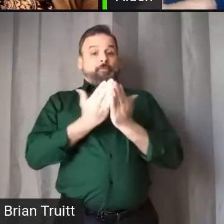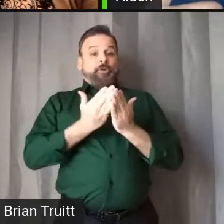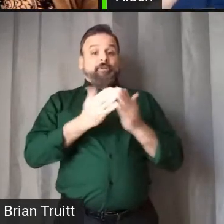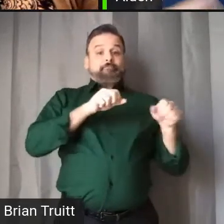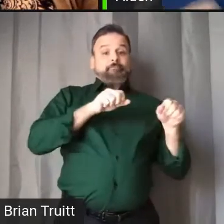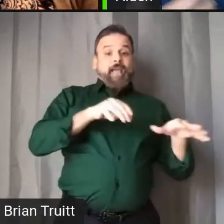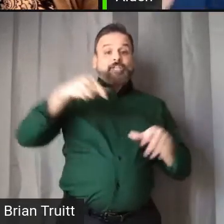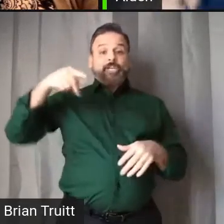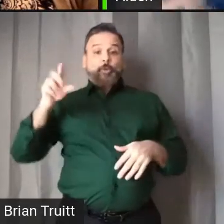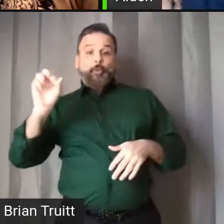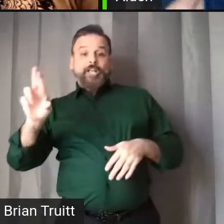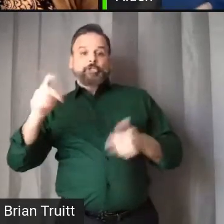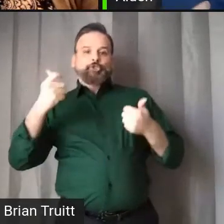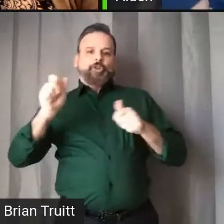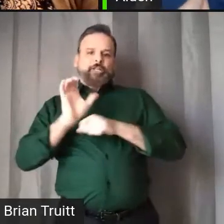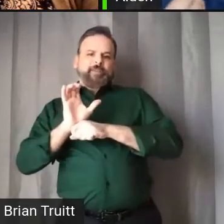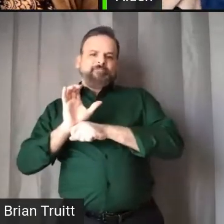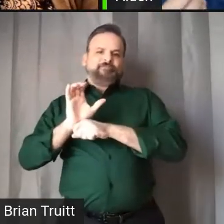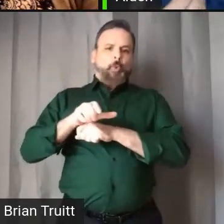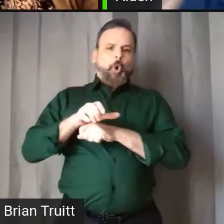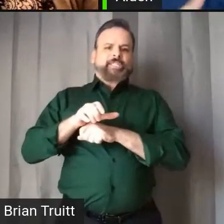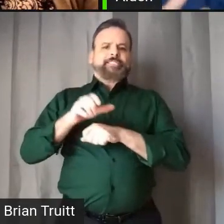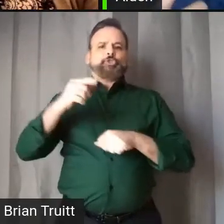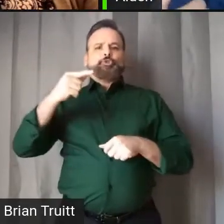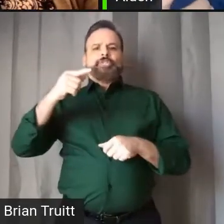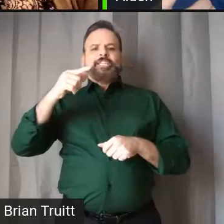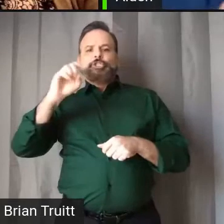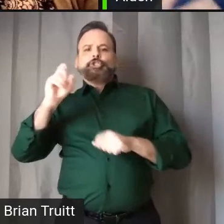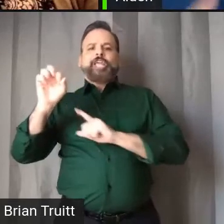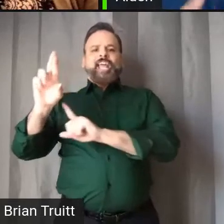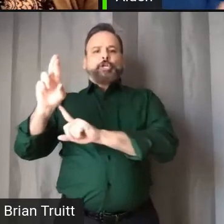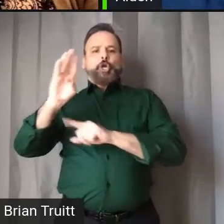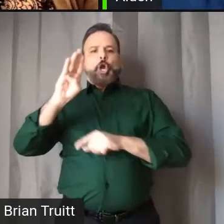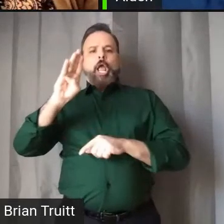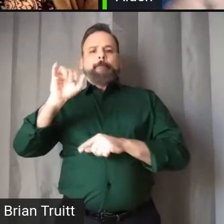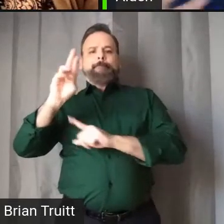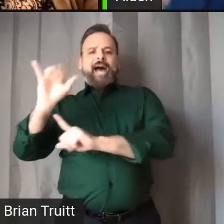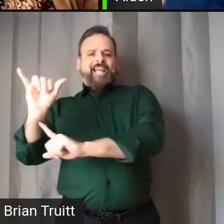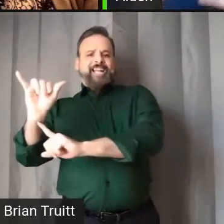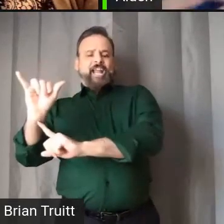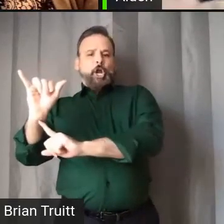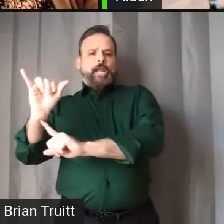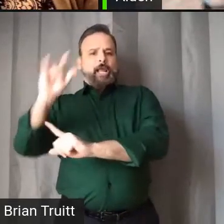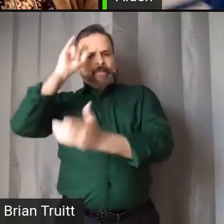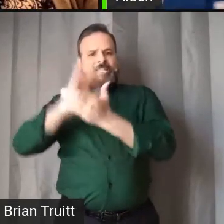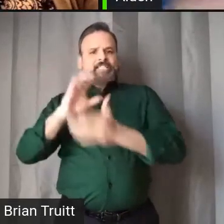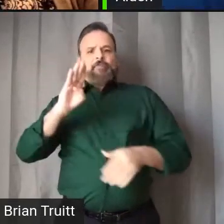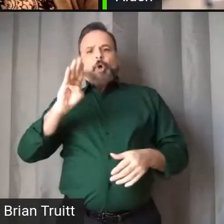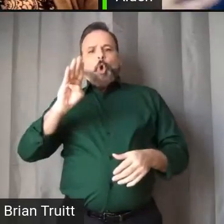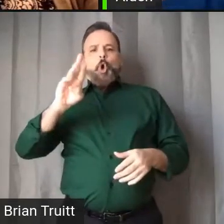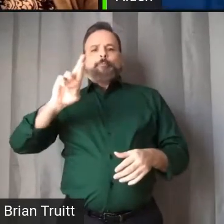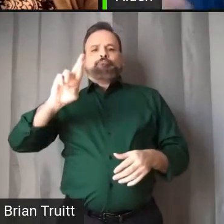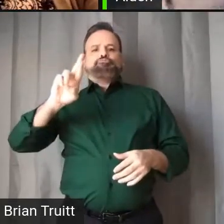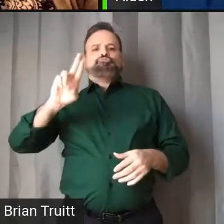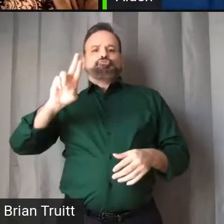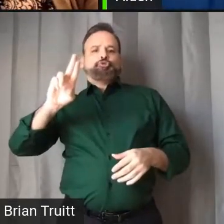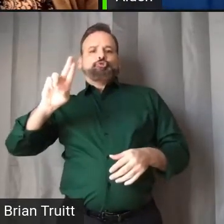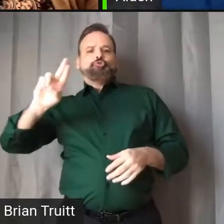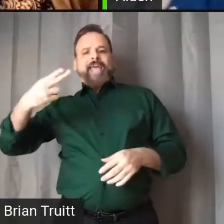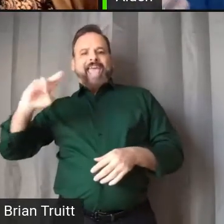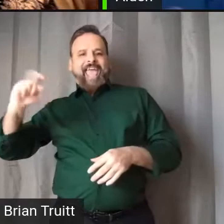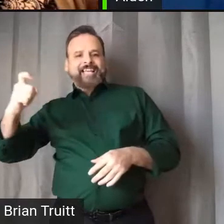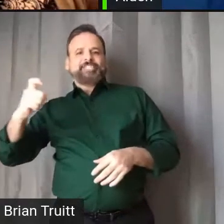to be forced into a gender binary, the societal beliefs of the brew hex, so the witches and